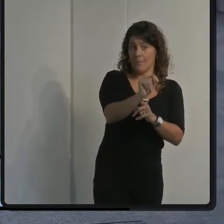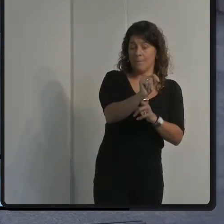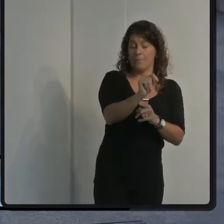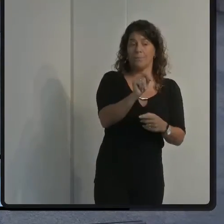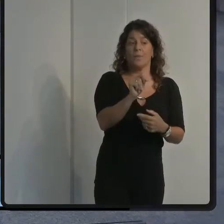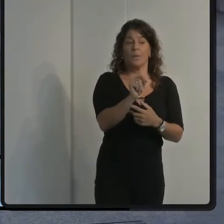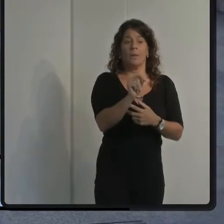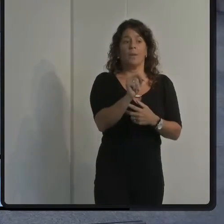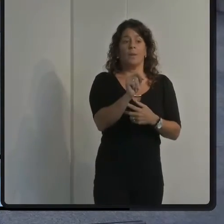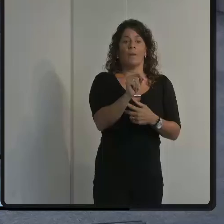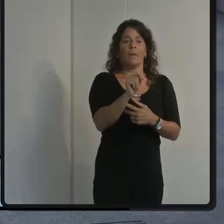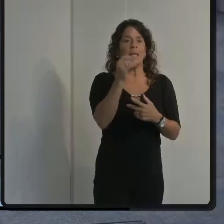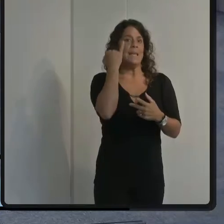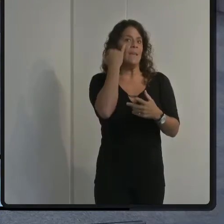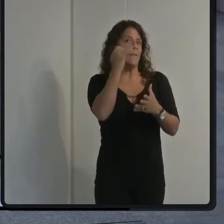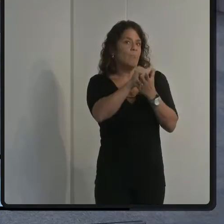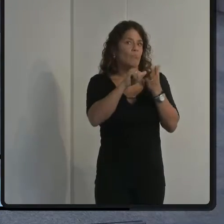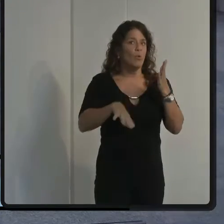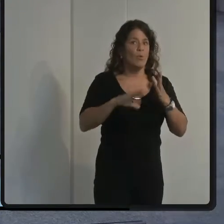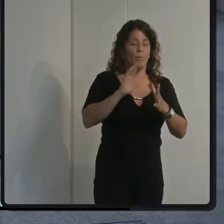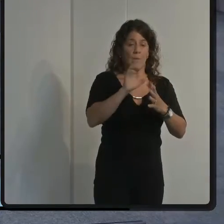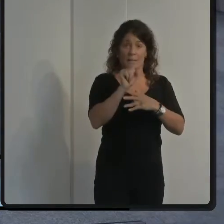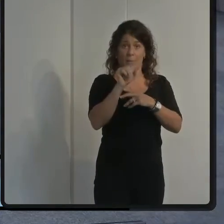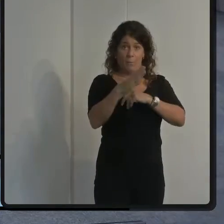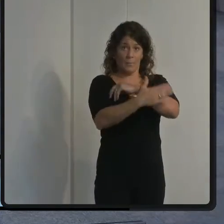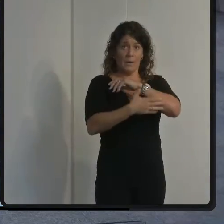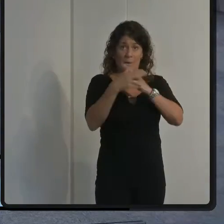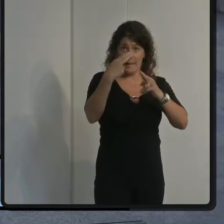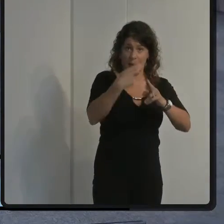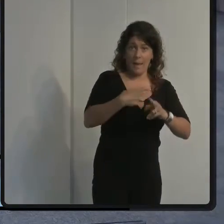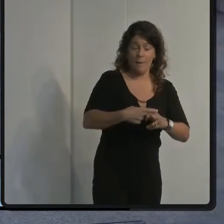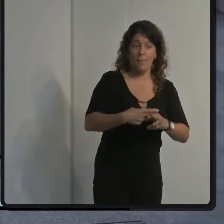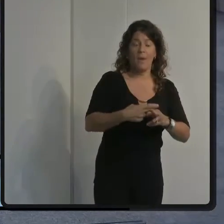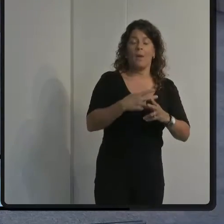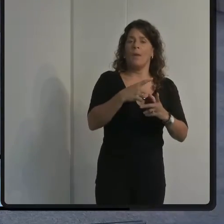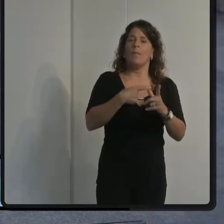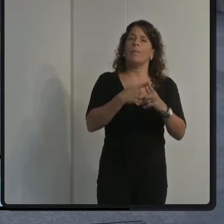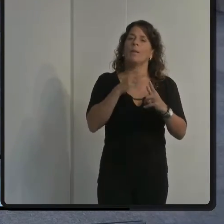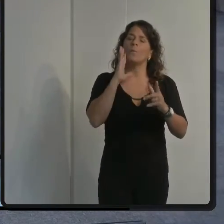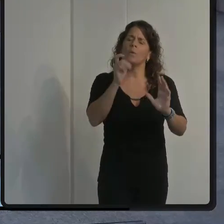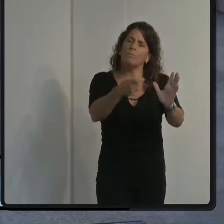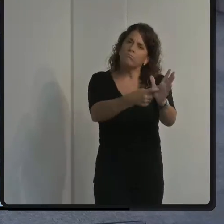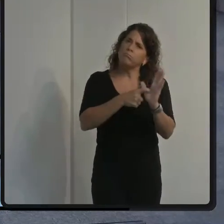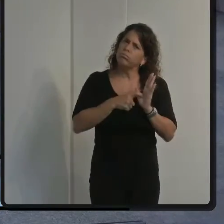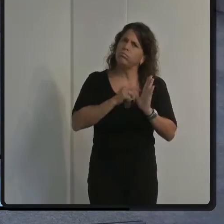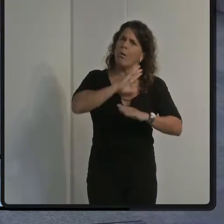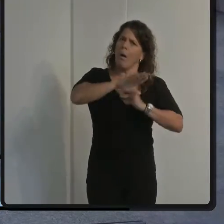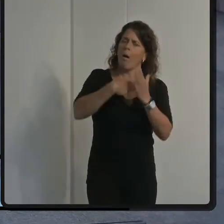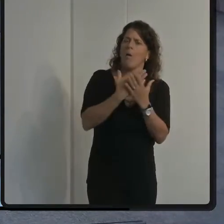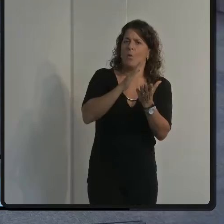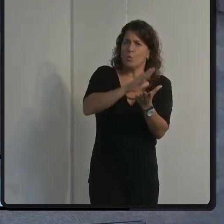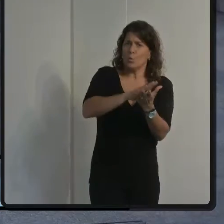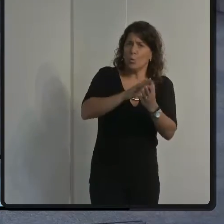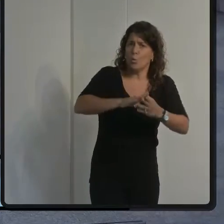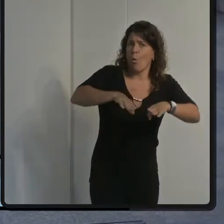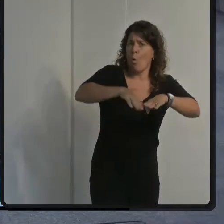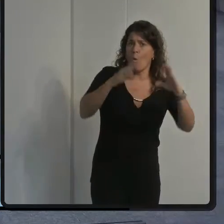if we were to come off the list, would that mandate all the schools reopen fully